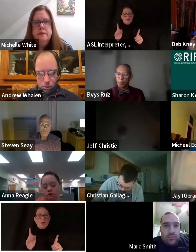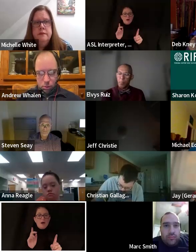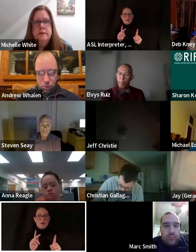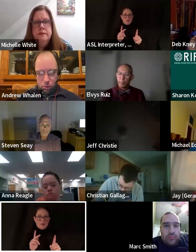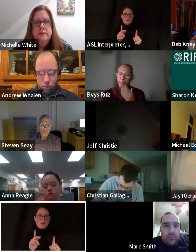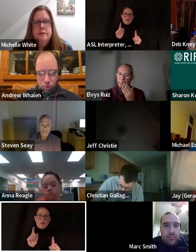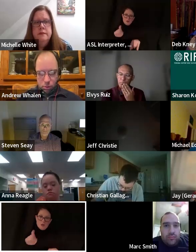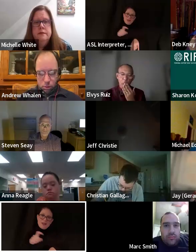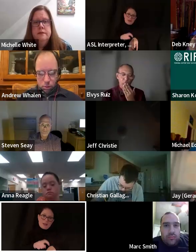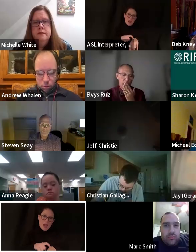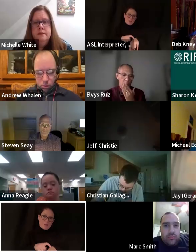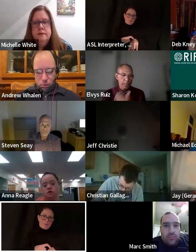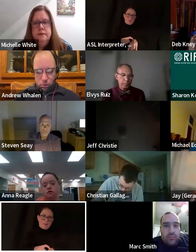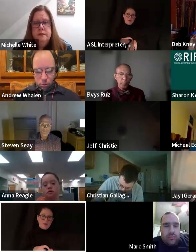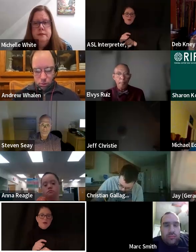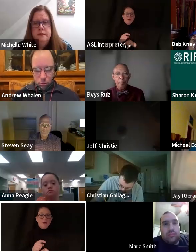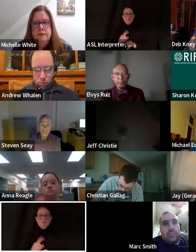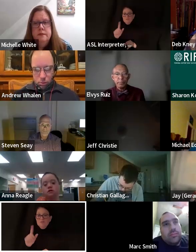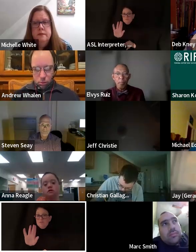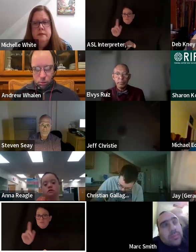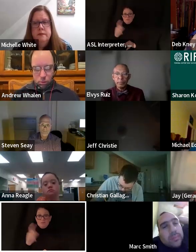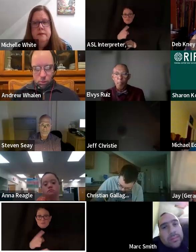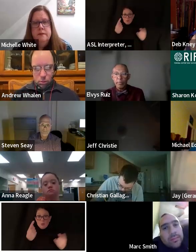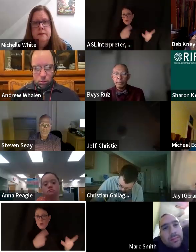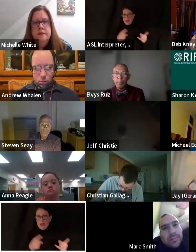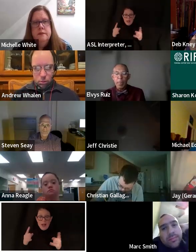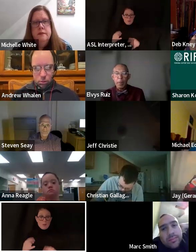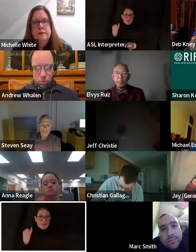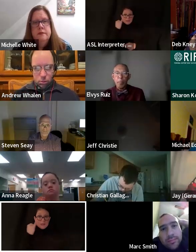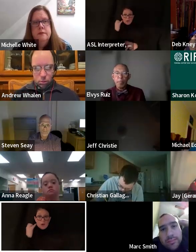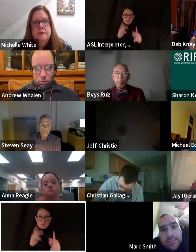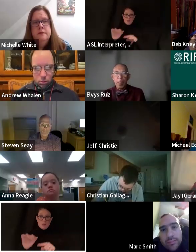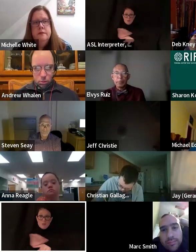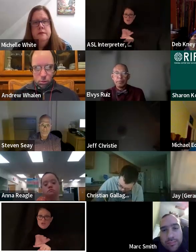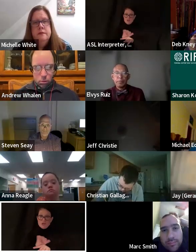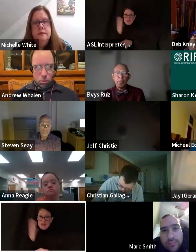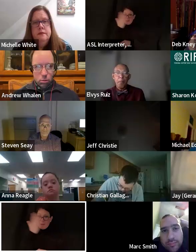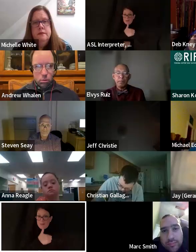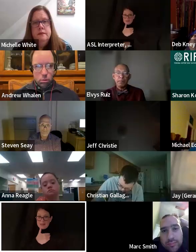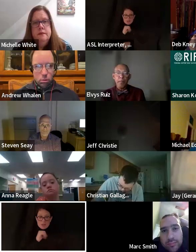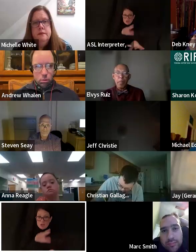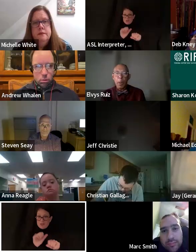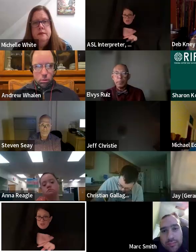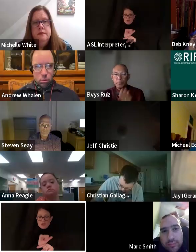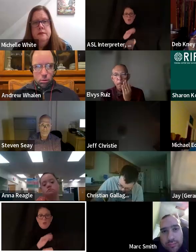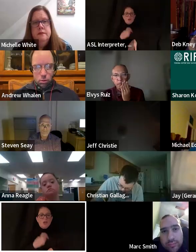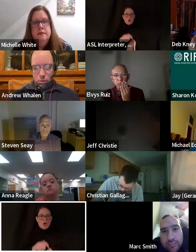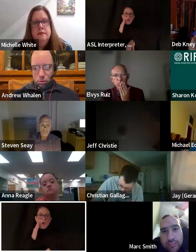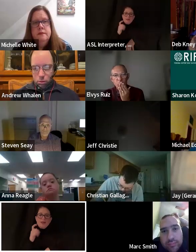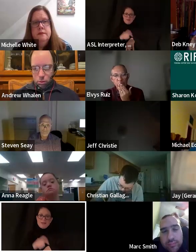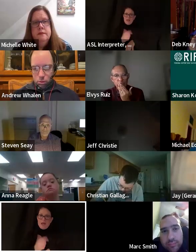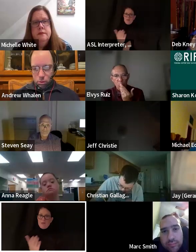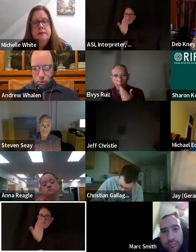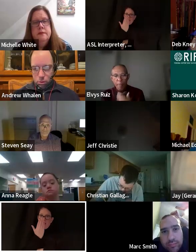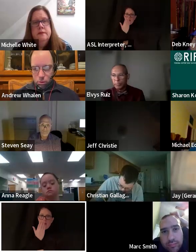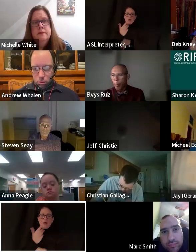get back to them. To your question about what happens if people don't do the training. So we know it's a tight timeline. We're really